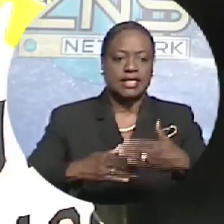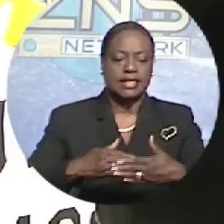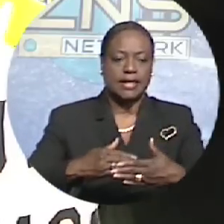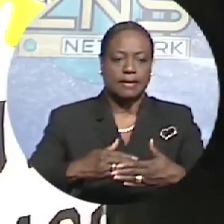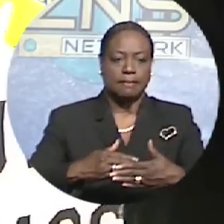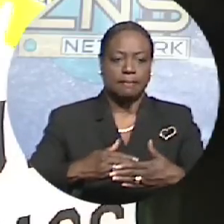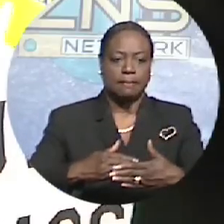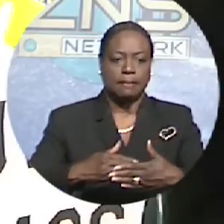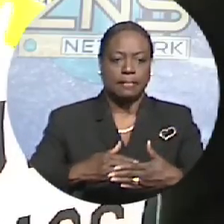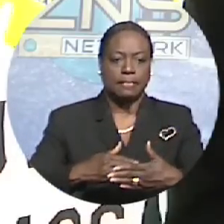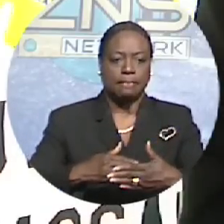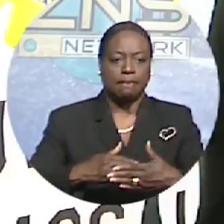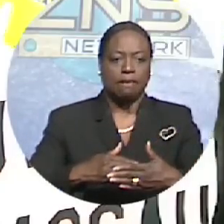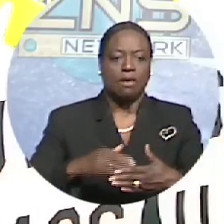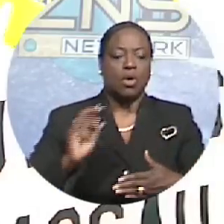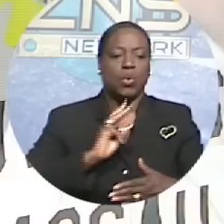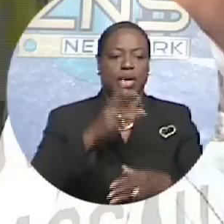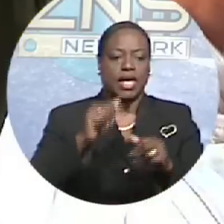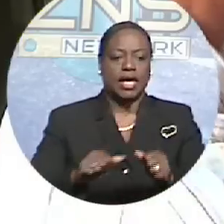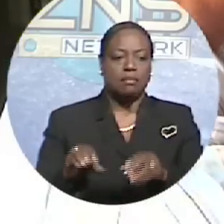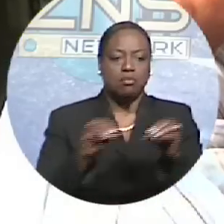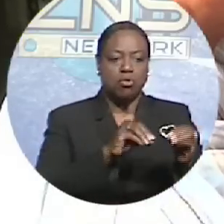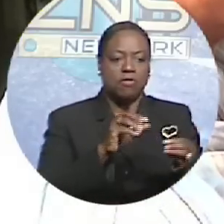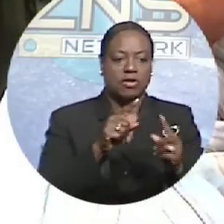over the next year so that we can move to that.